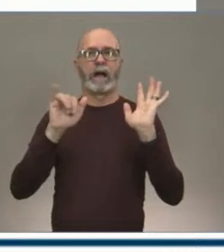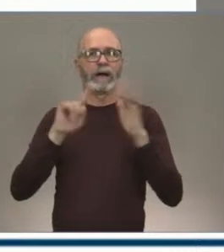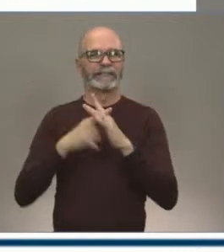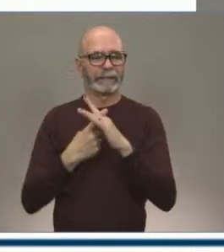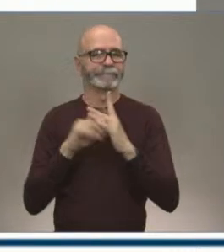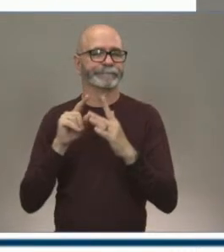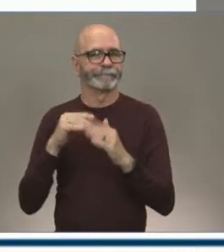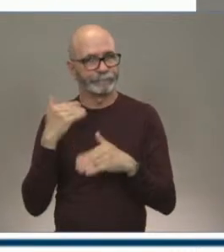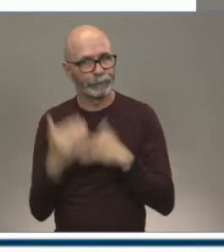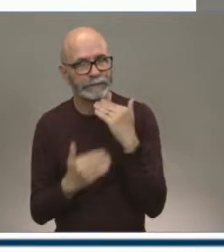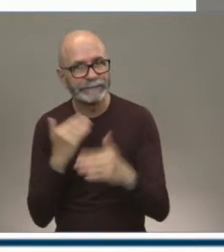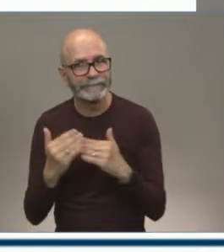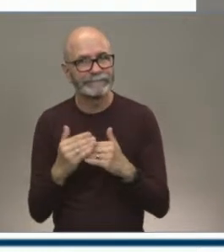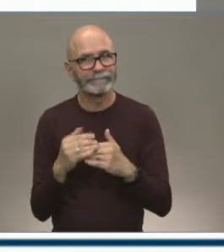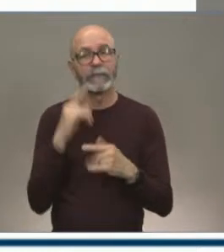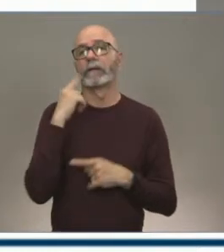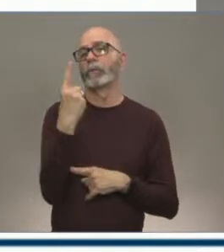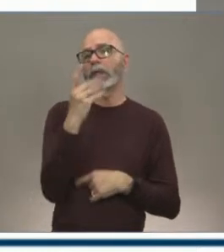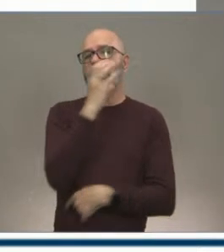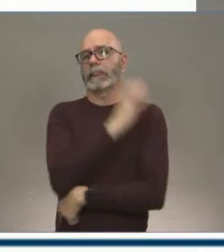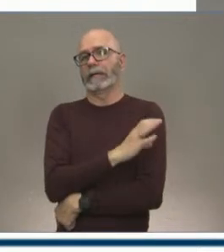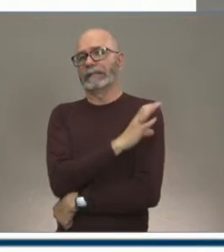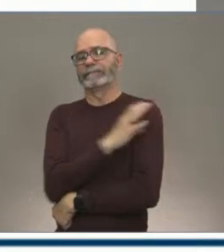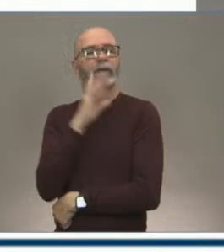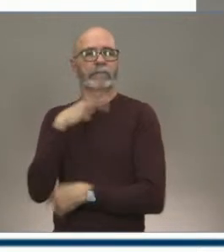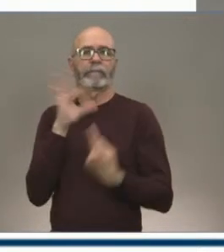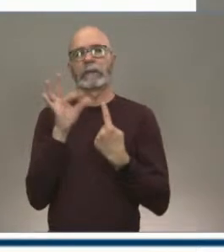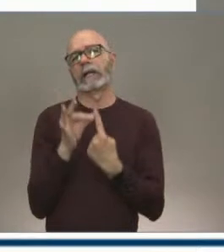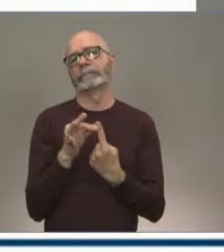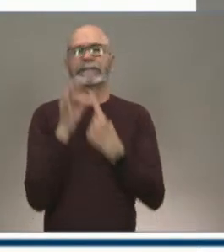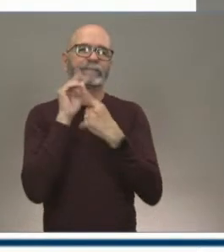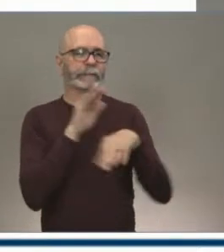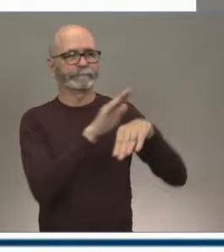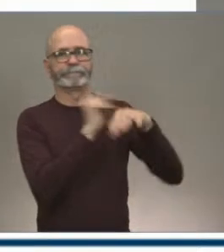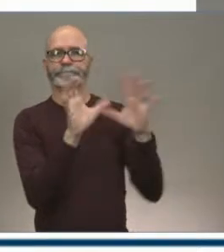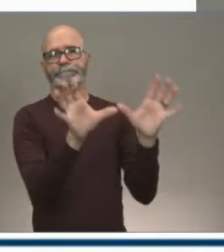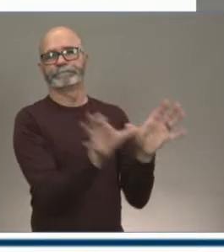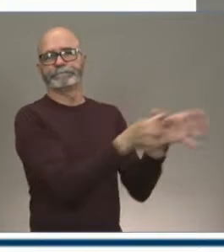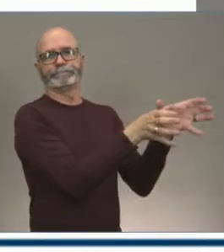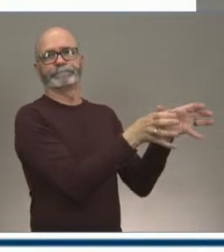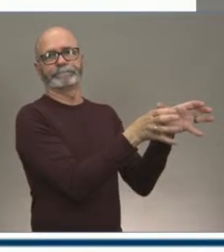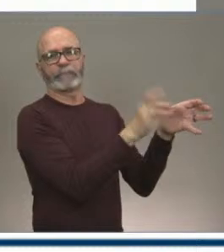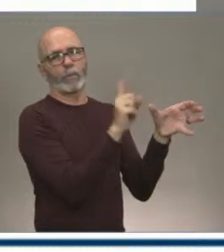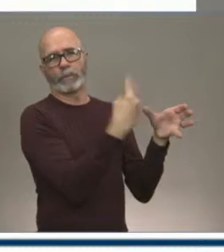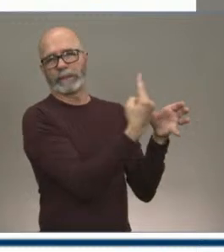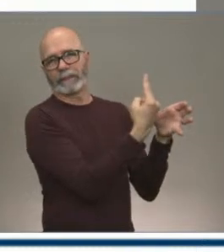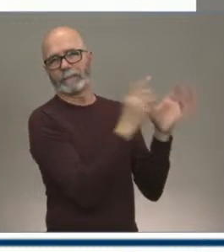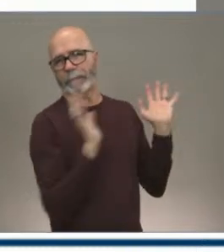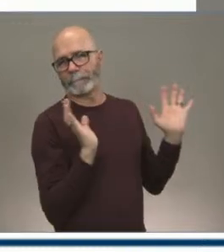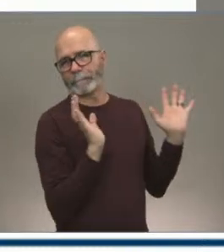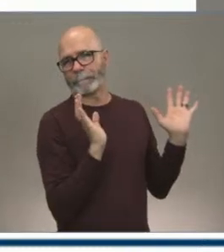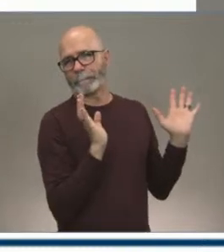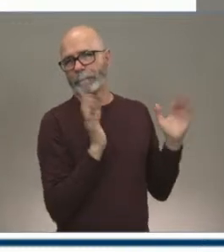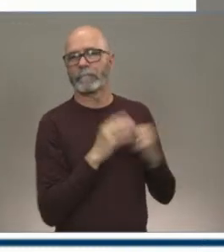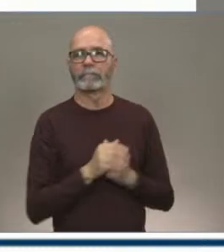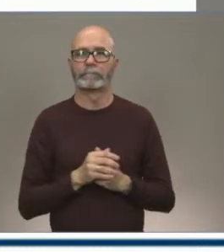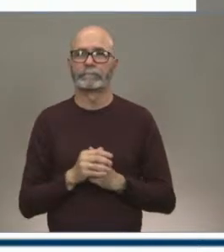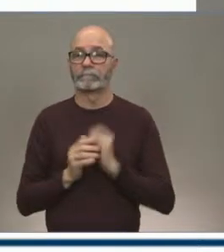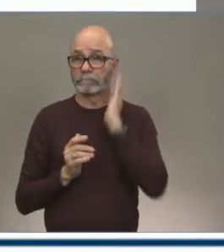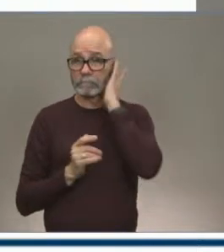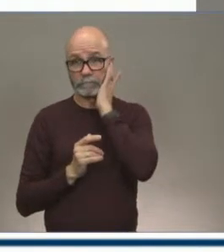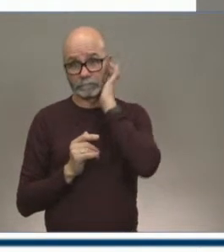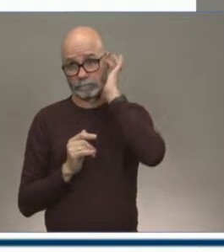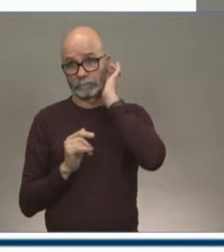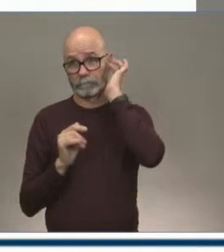clinic where we're going to have this special invitation approach. It's unfortunate that some people kind of gamed the system, found a way to game